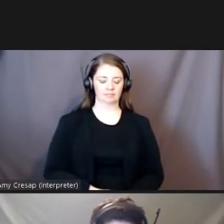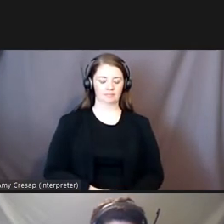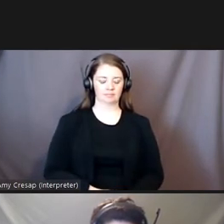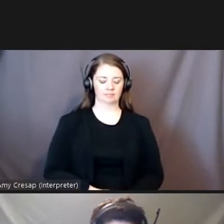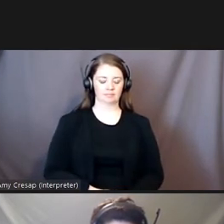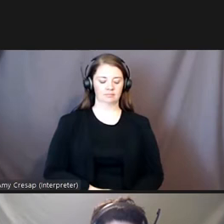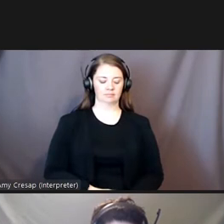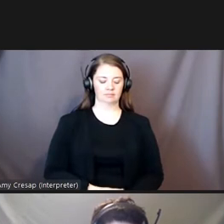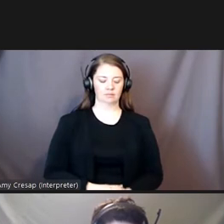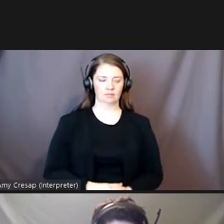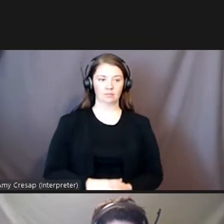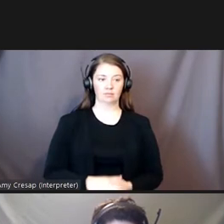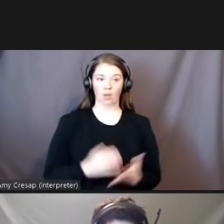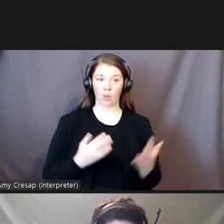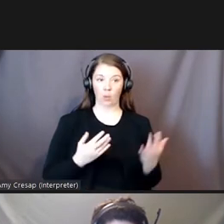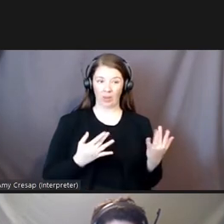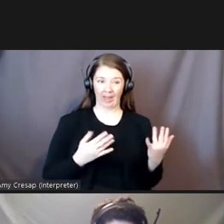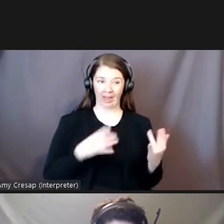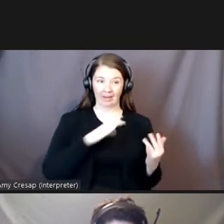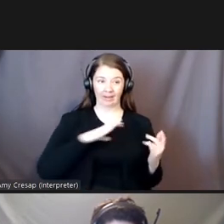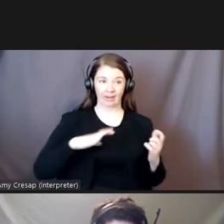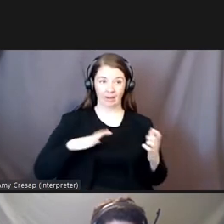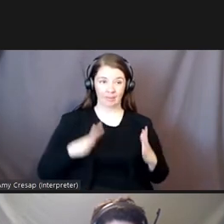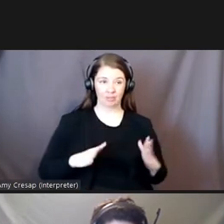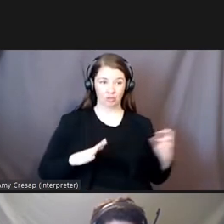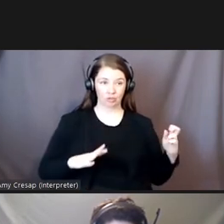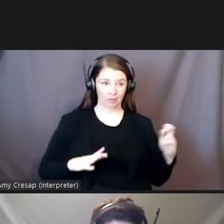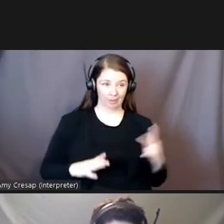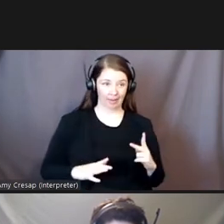While we're waiting for the commissioner to return,